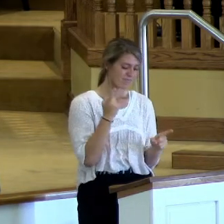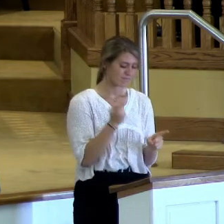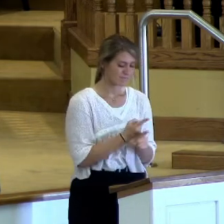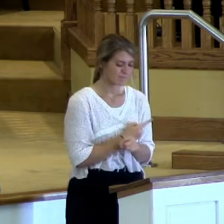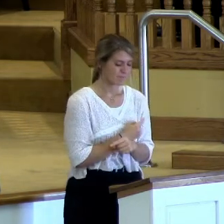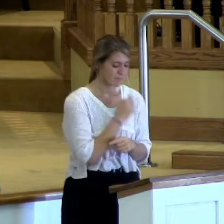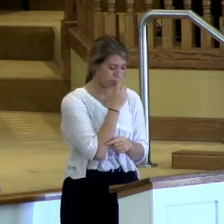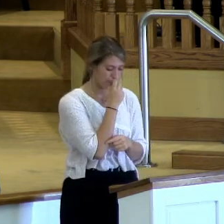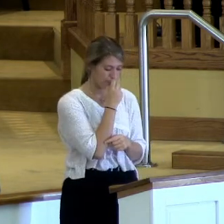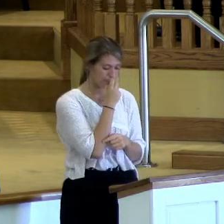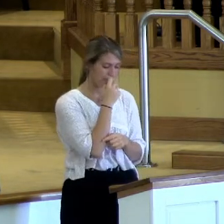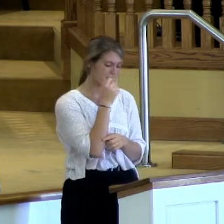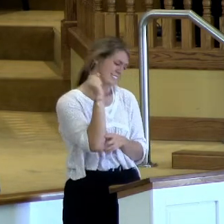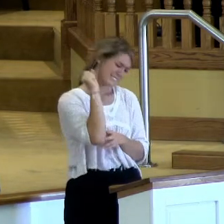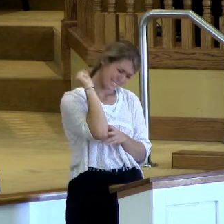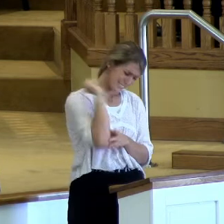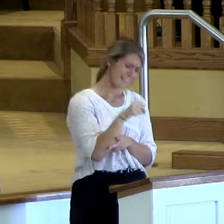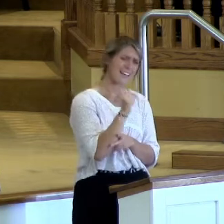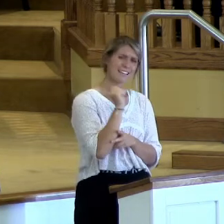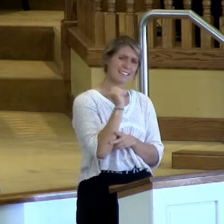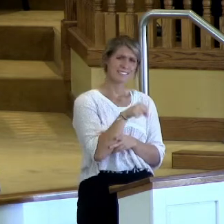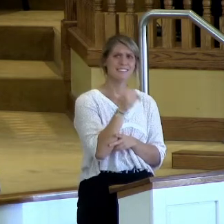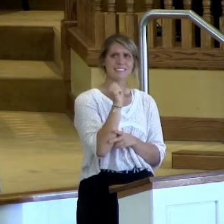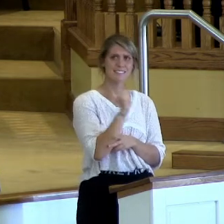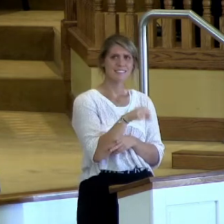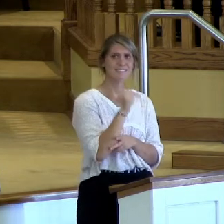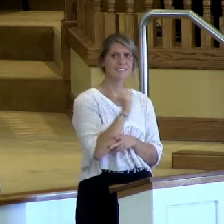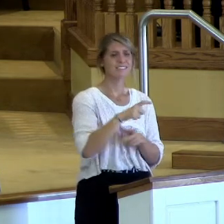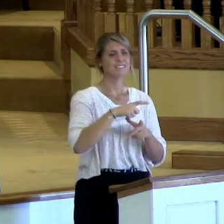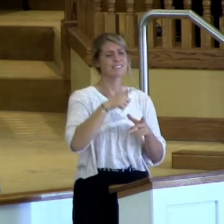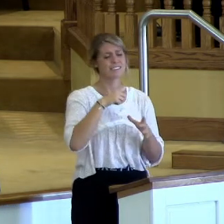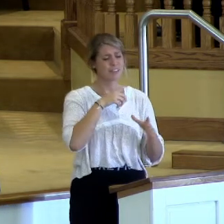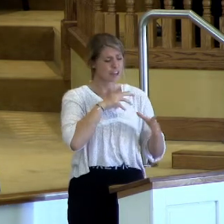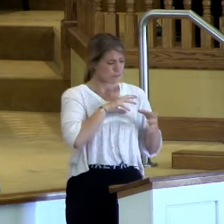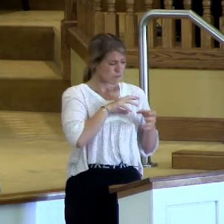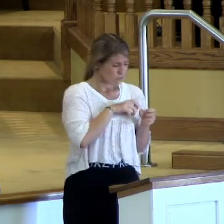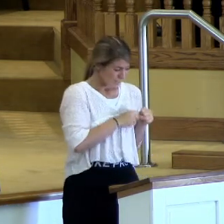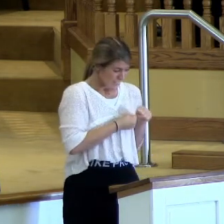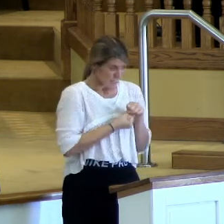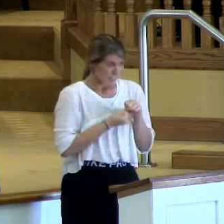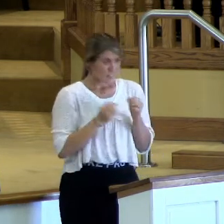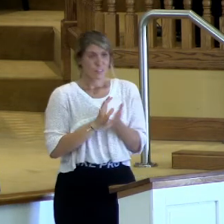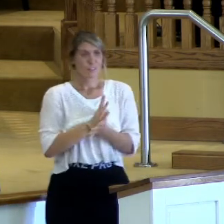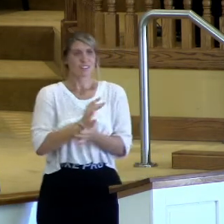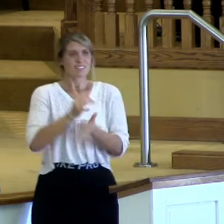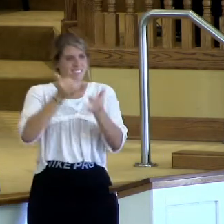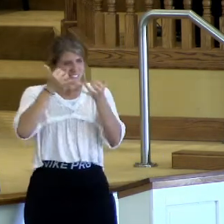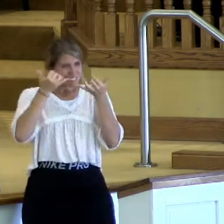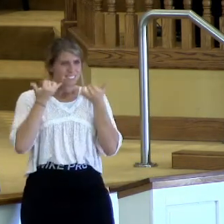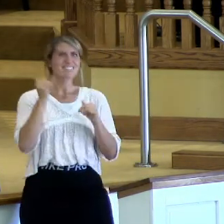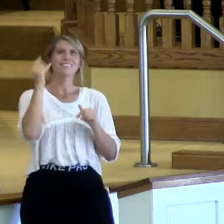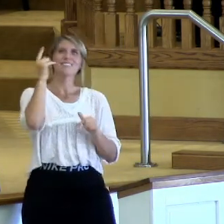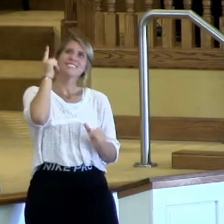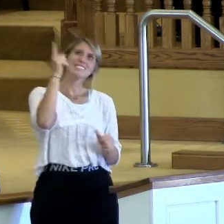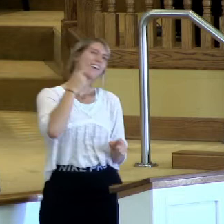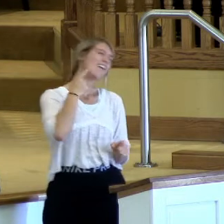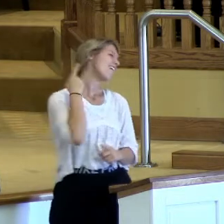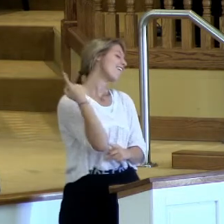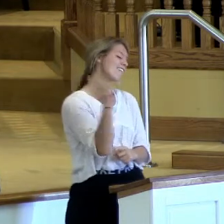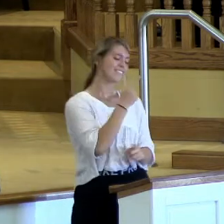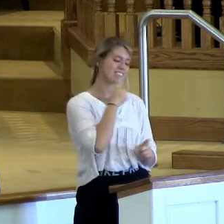faithfulness. Oh, yes it is, yes it is. In grief and in glory, still great is his